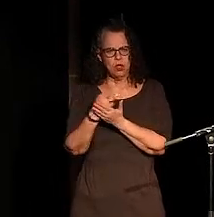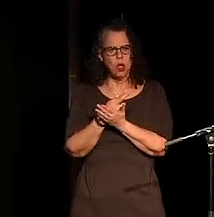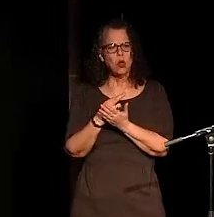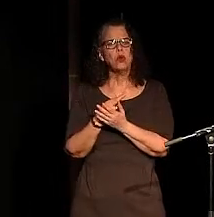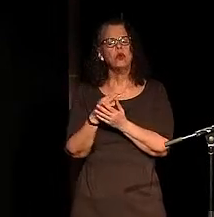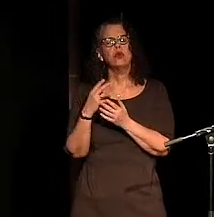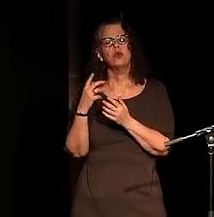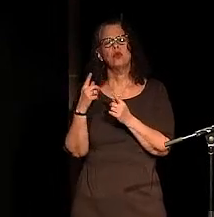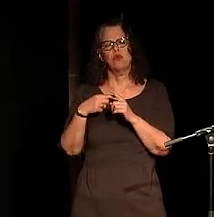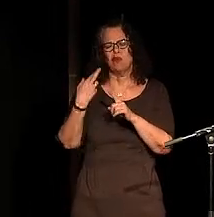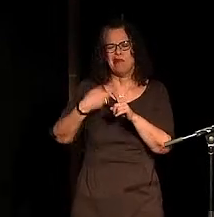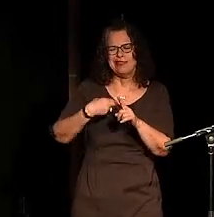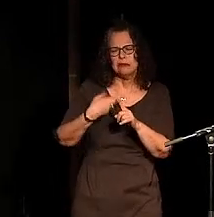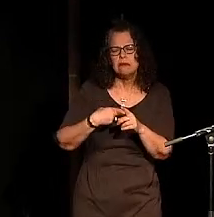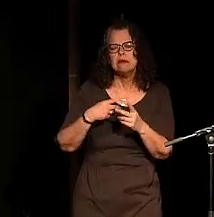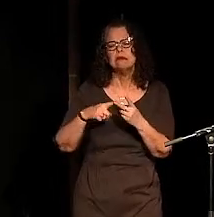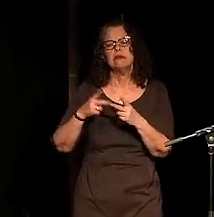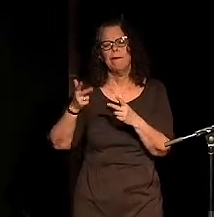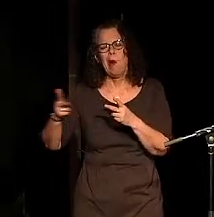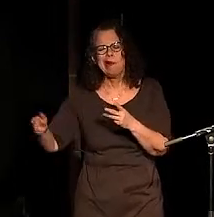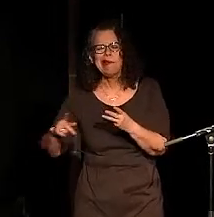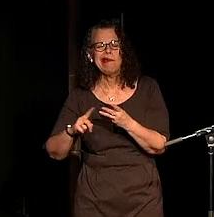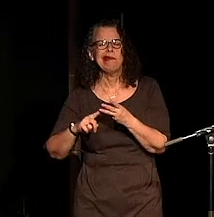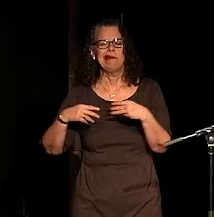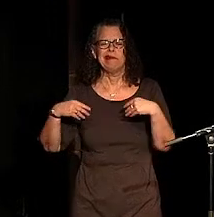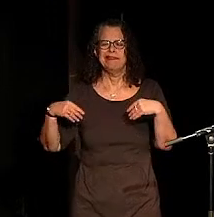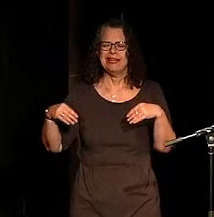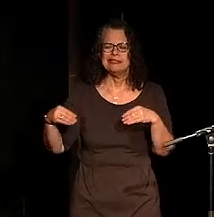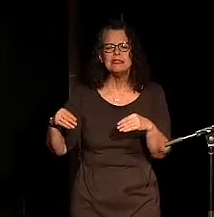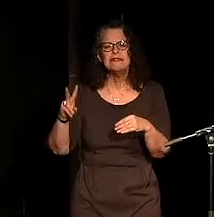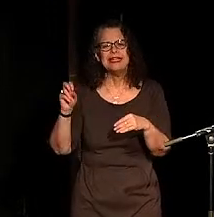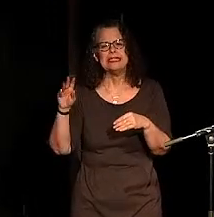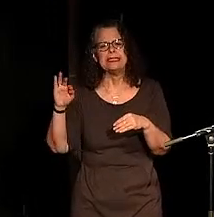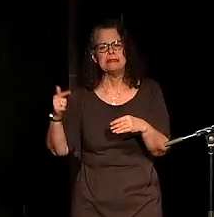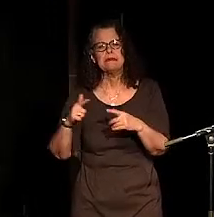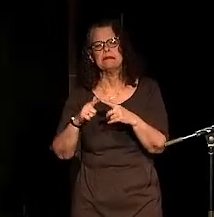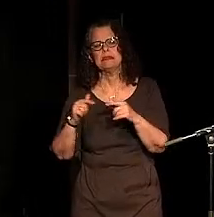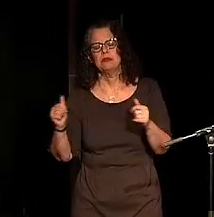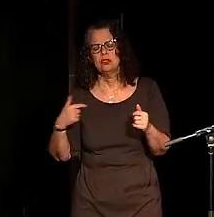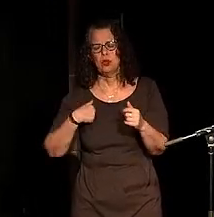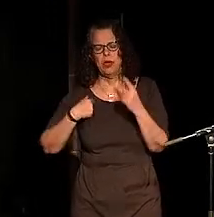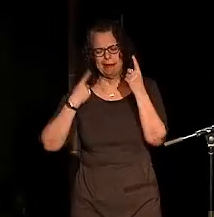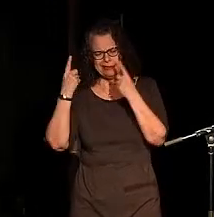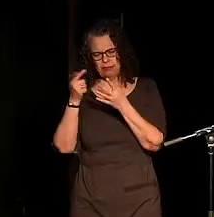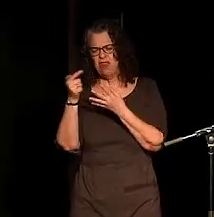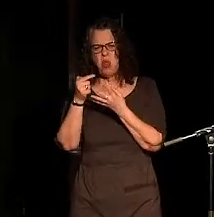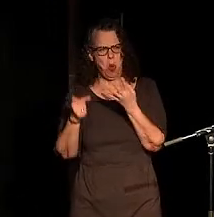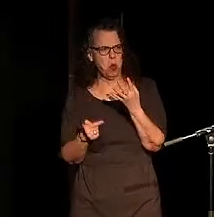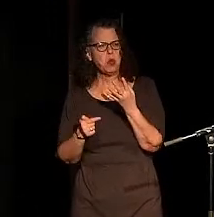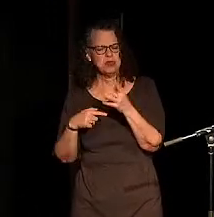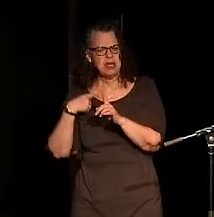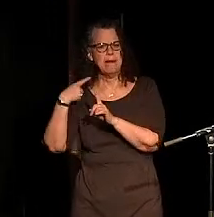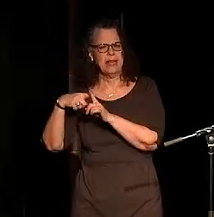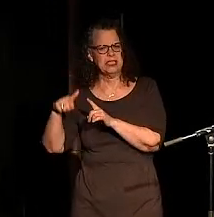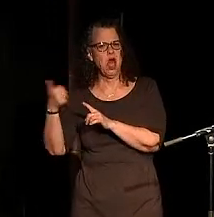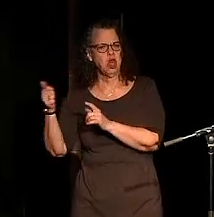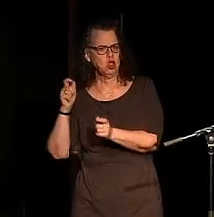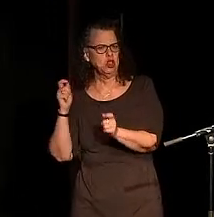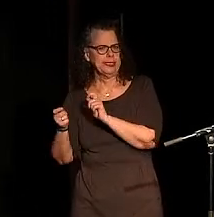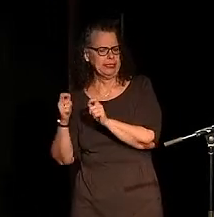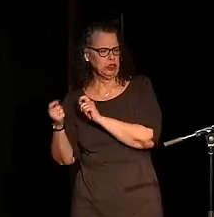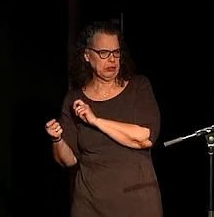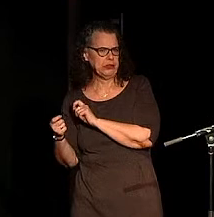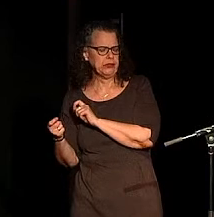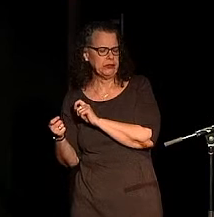of facilities, parking, vending. So those are some of the measures we're considering in addition to other changes